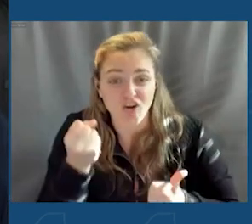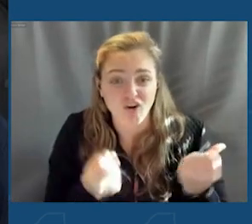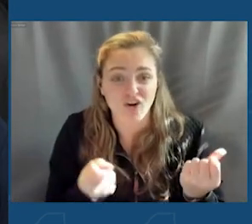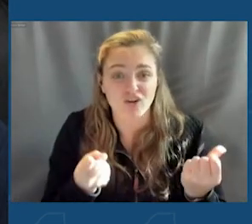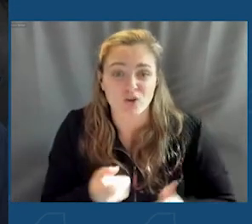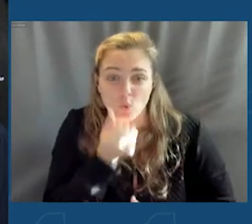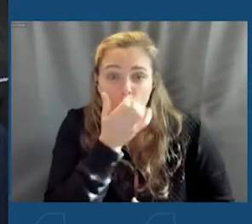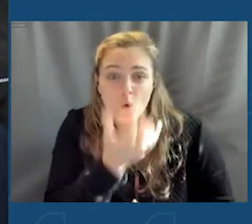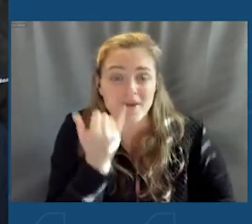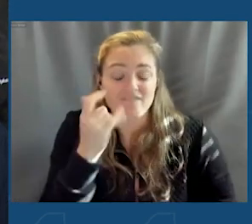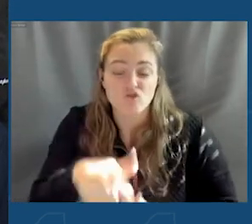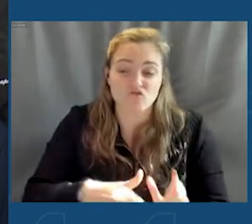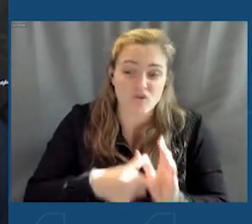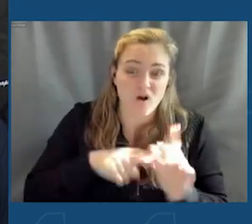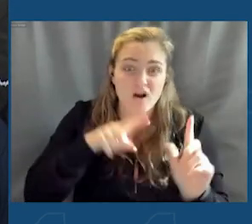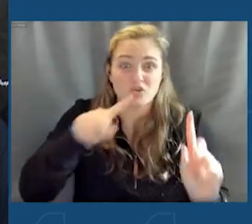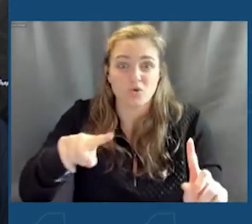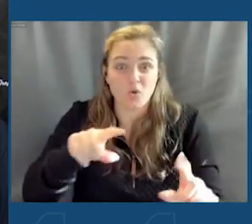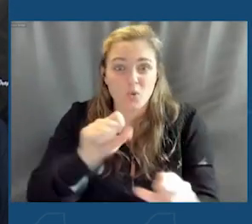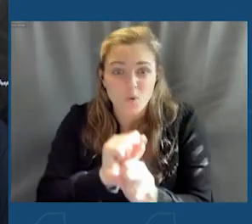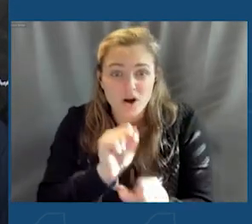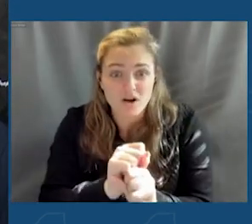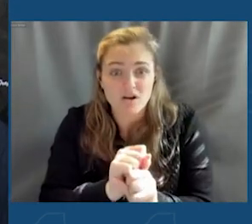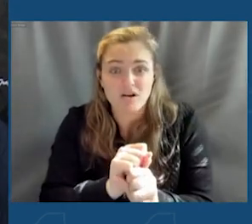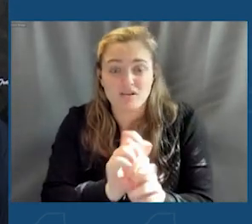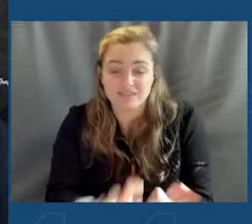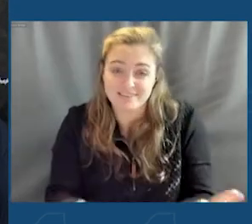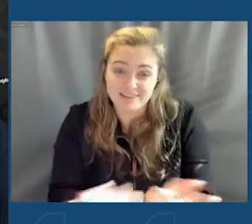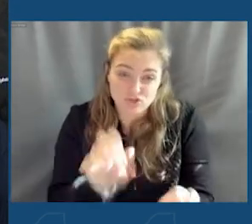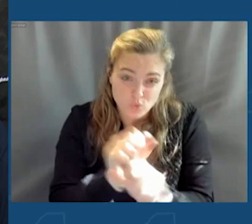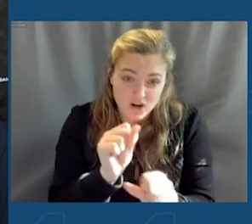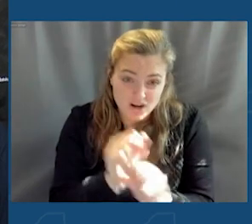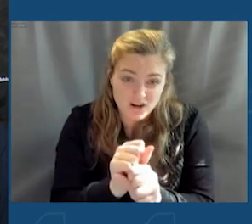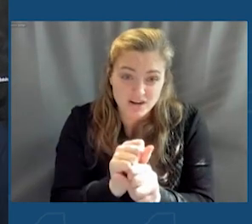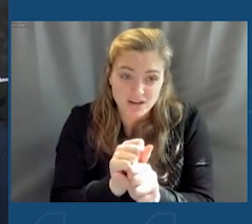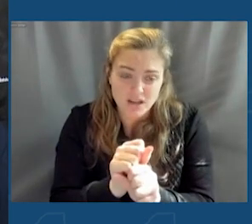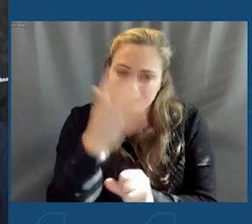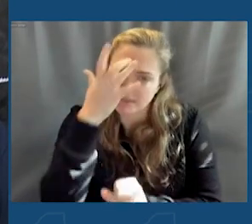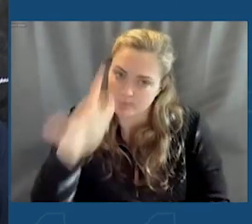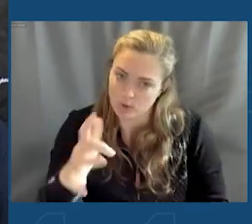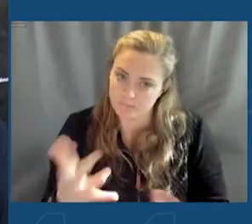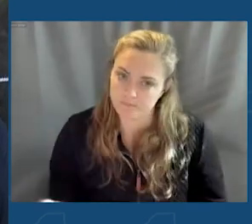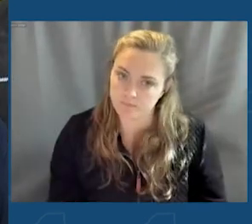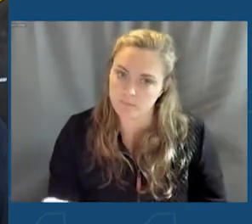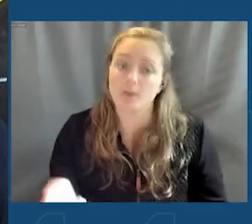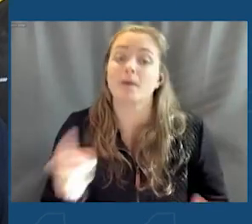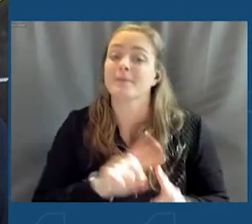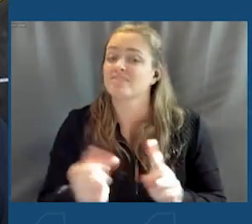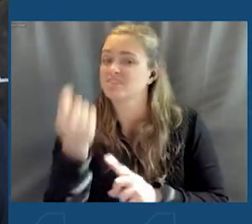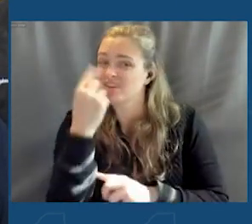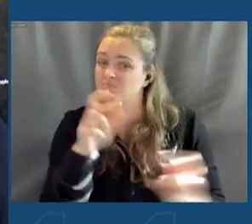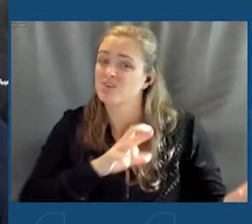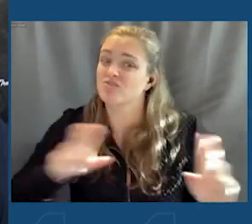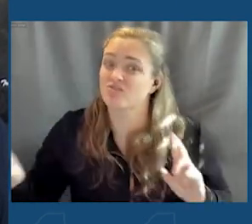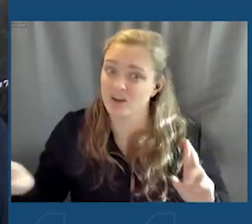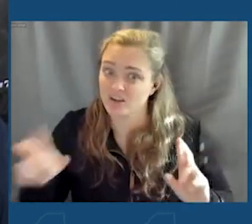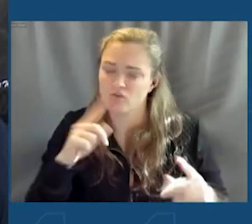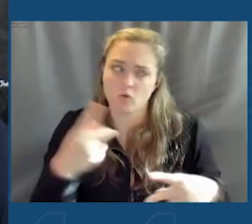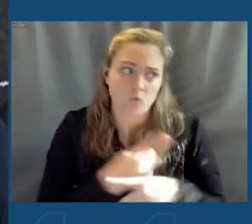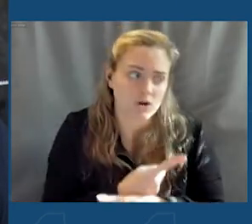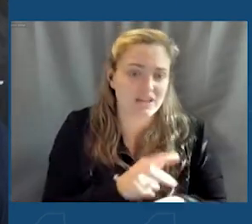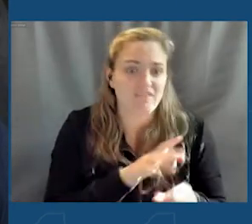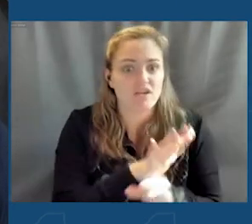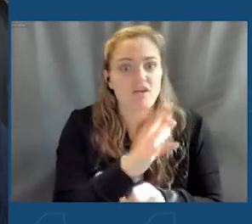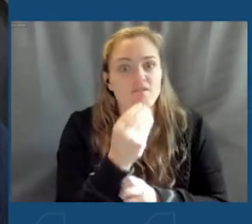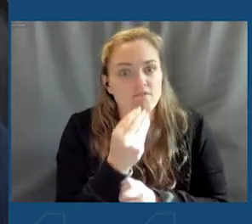an essential worker, you know how to do this. Be smart. But be ready for the worst. Have plenty of food in the refrigerator. And